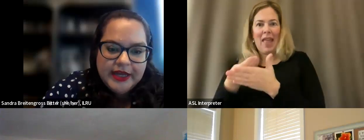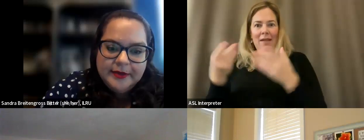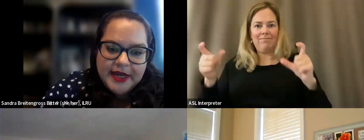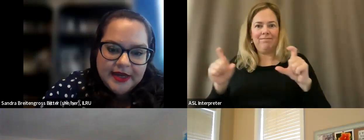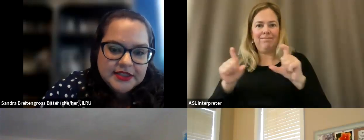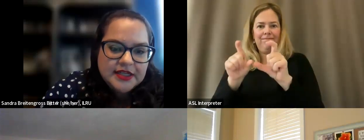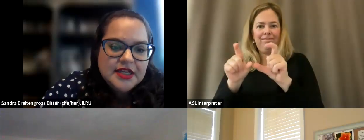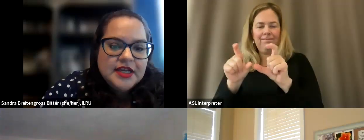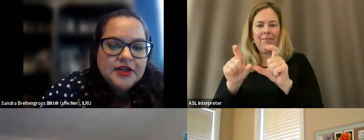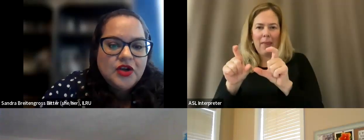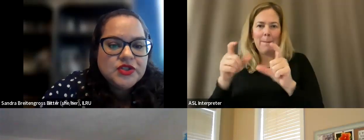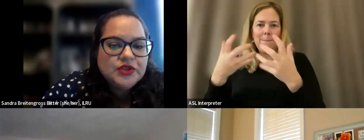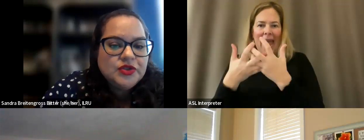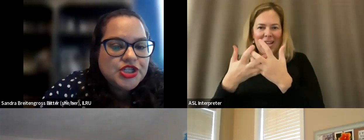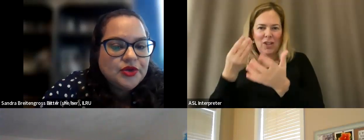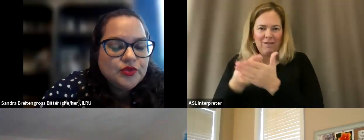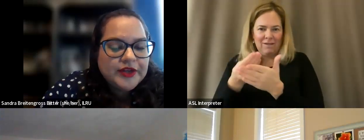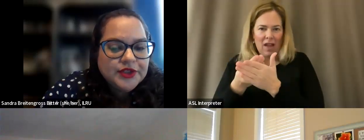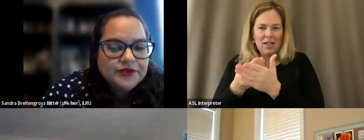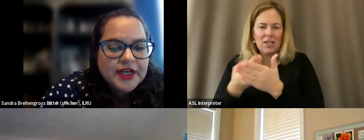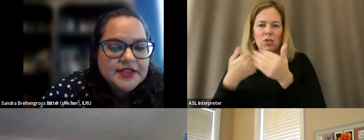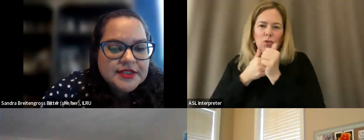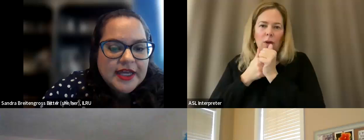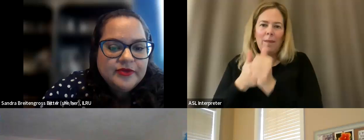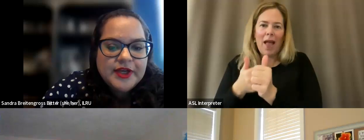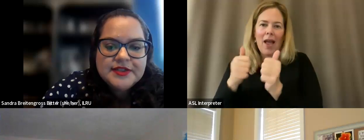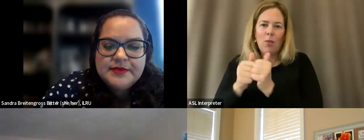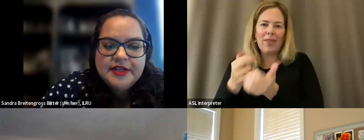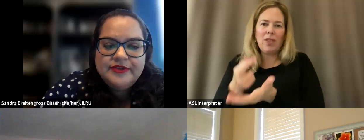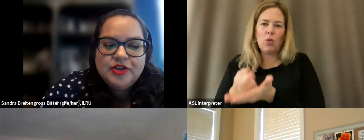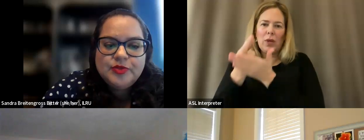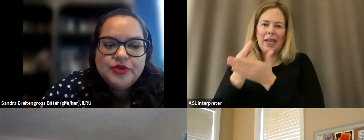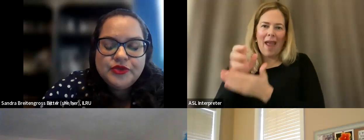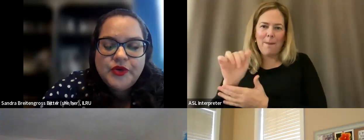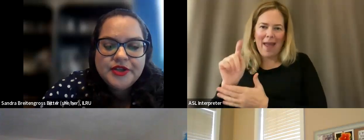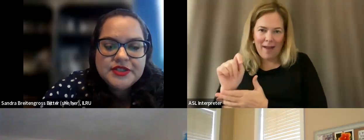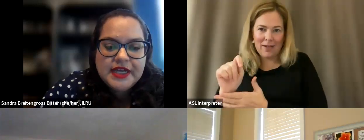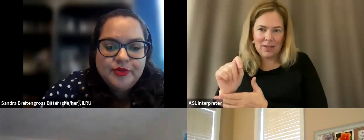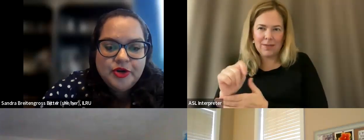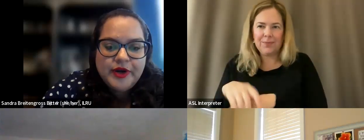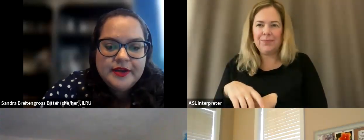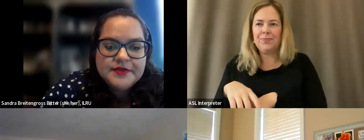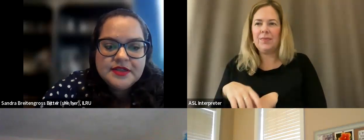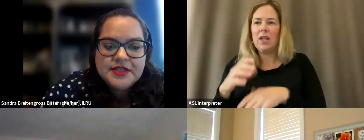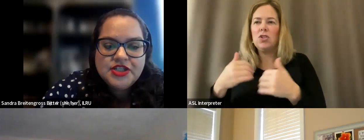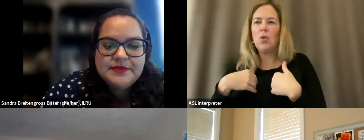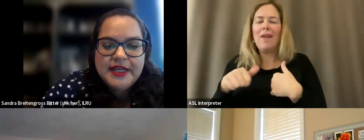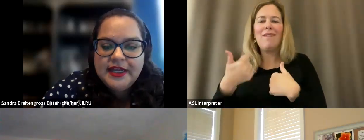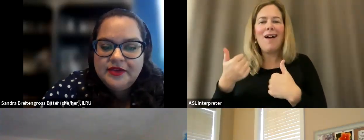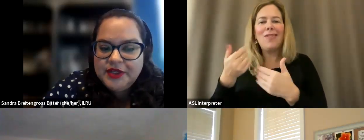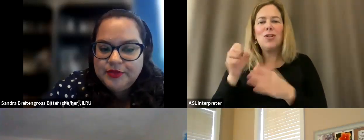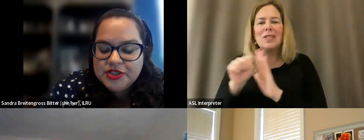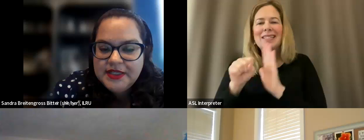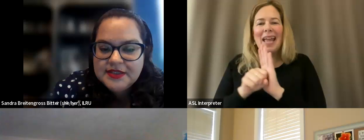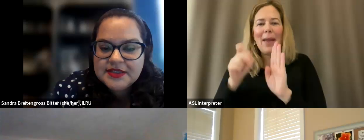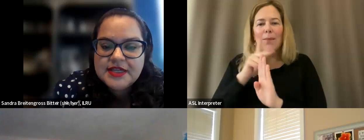the Rehab Act. It'll also include general revenue funds and funds made available through other state programs, such as